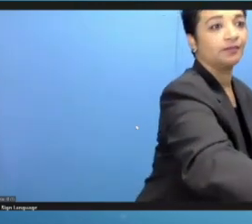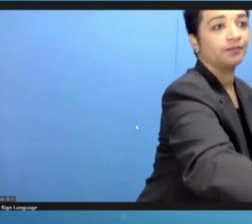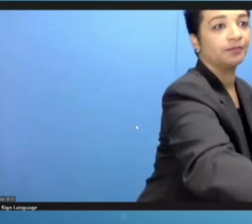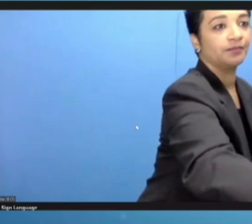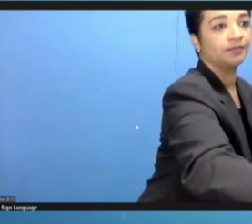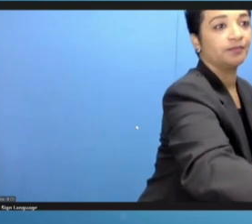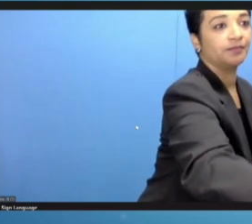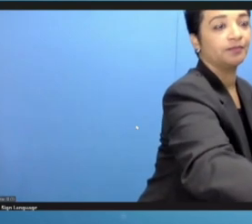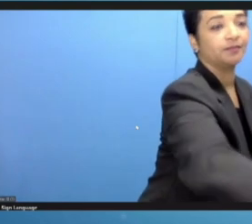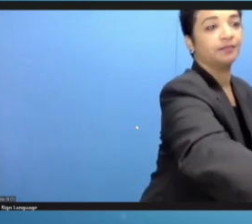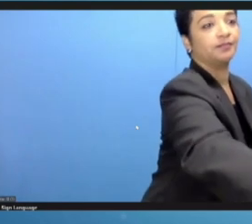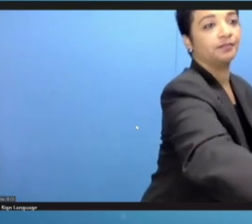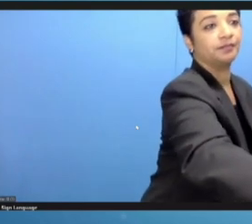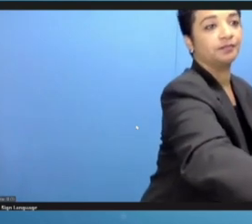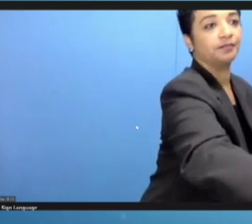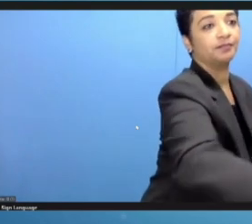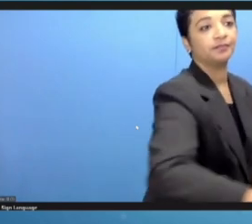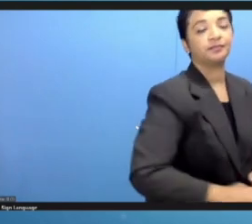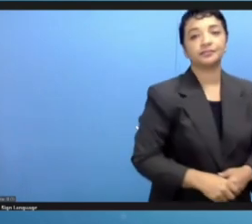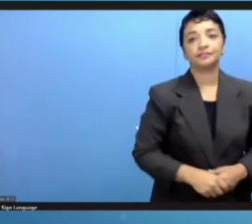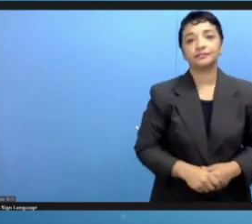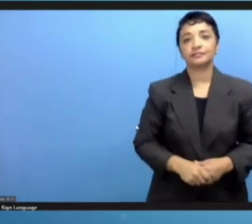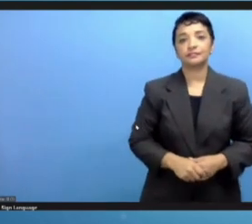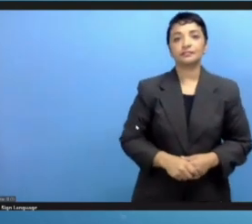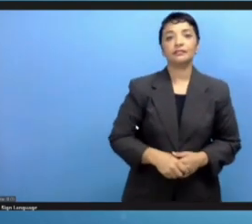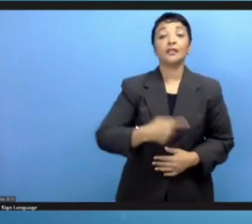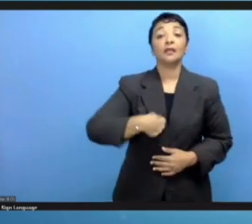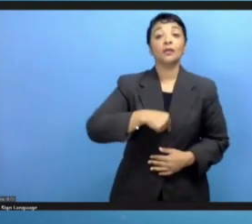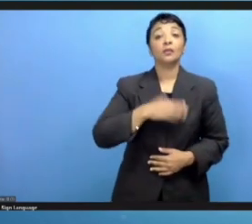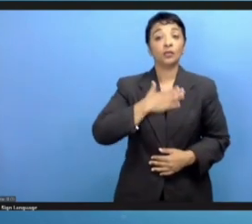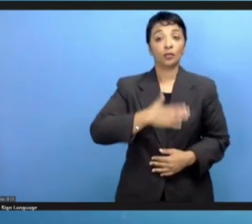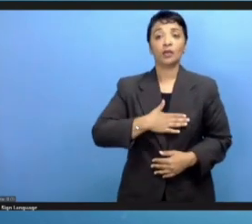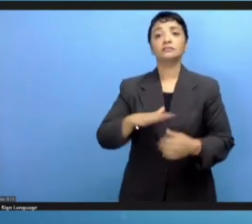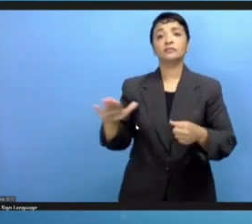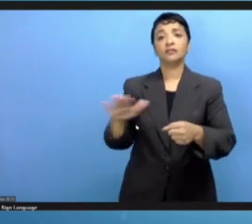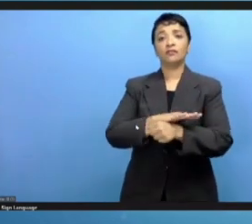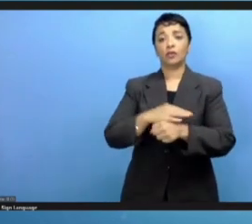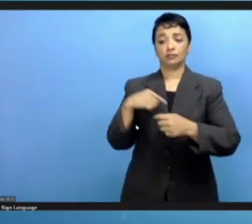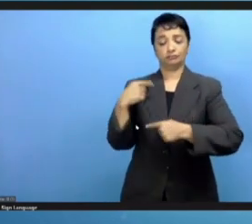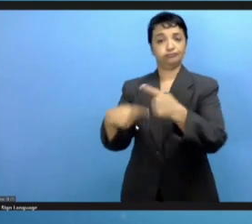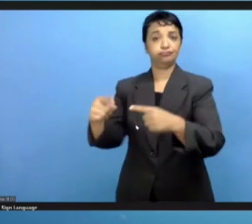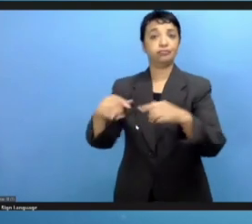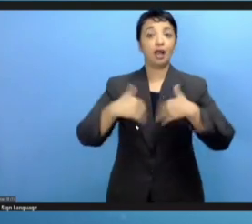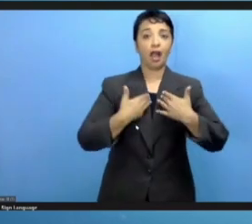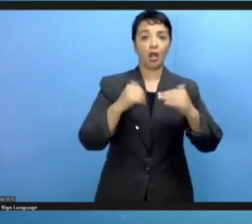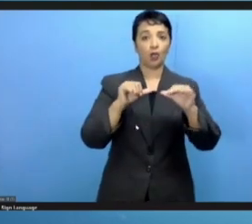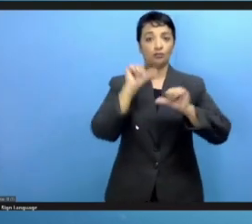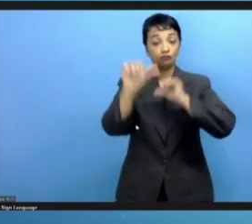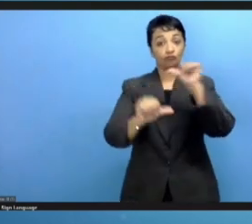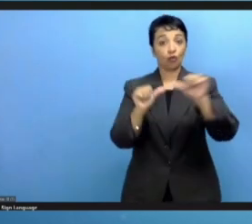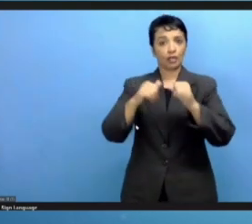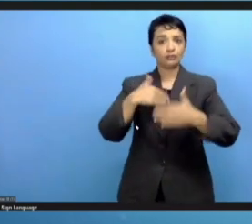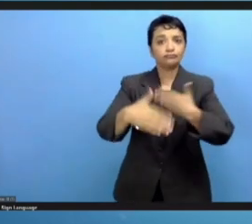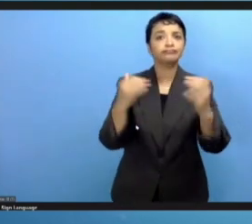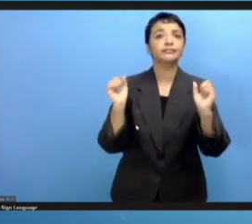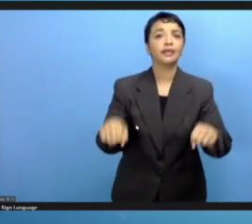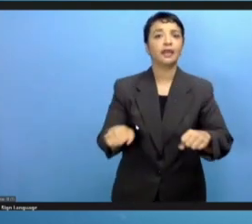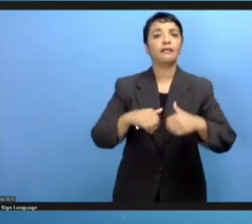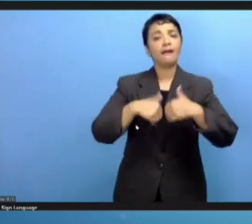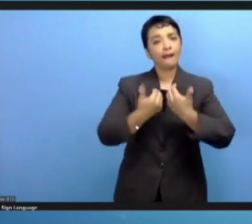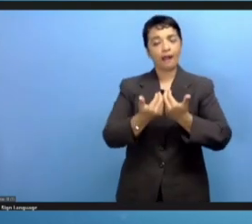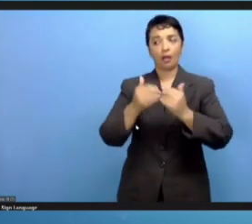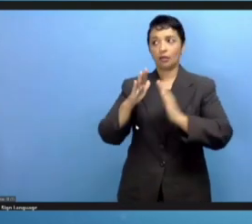commitment to achieving food sovereignty, increasing industrialization, boosting tourism, maximizing